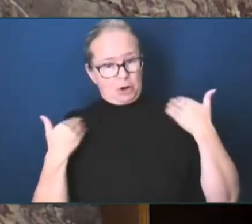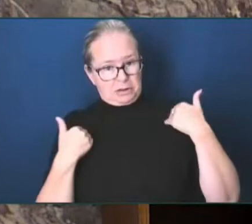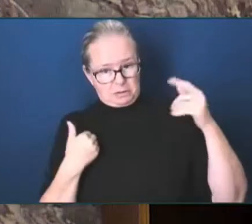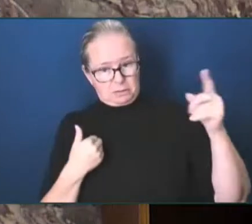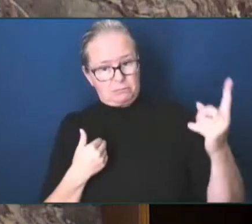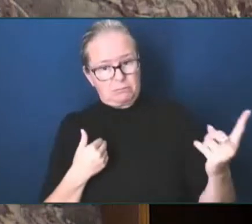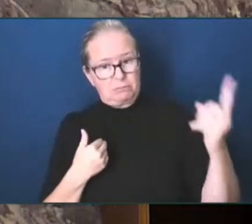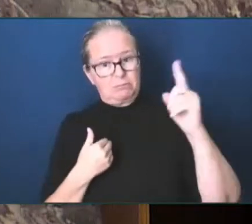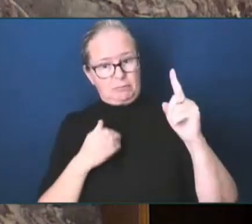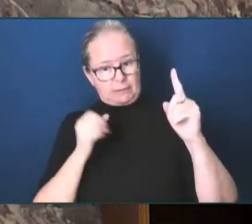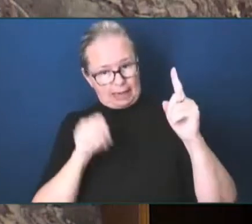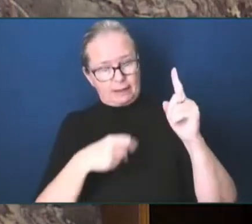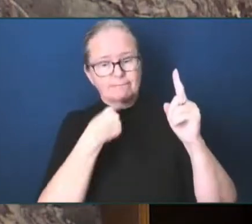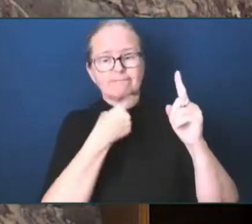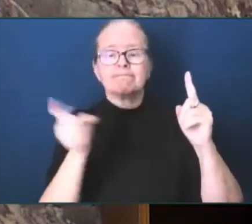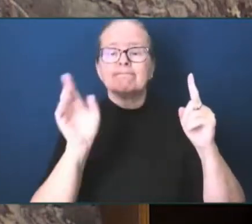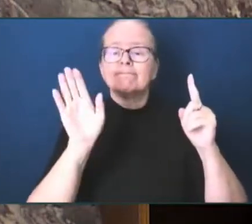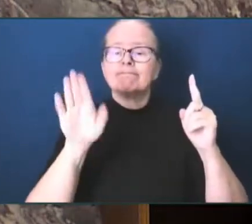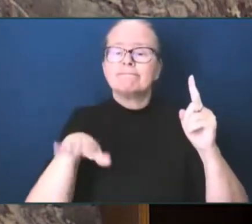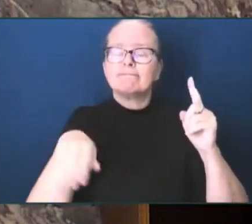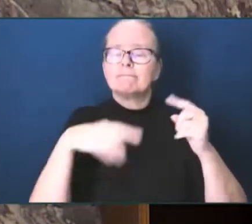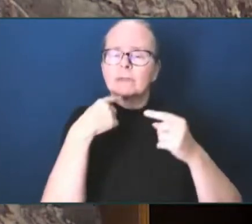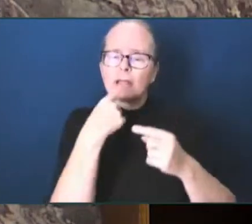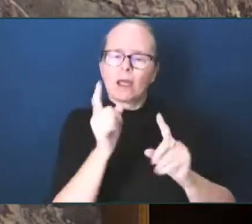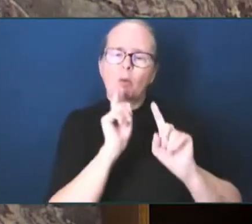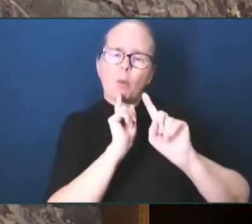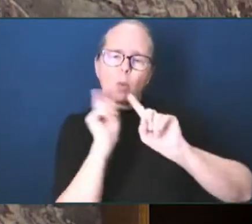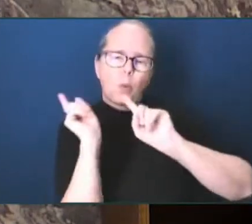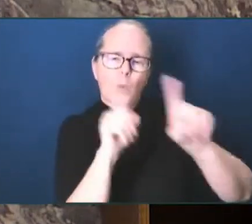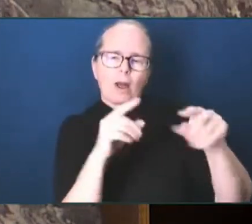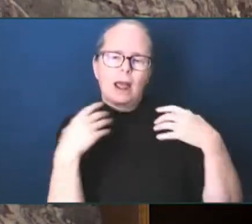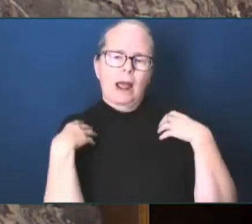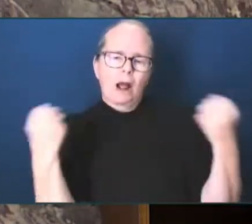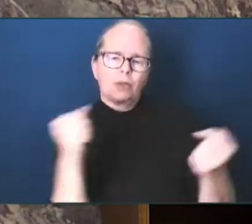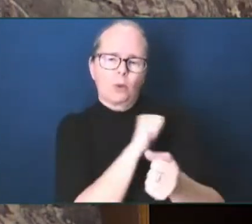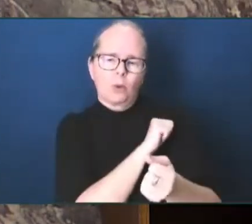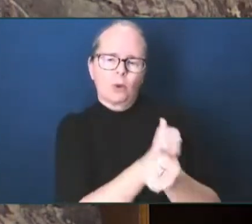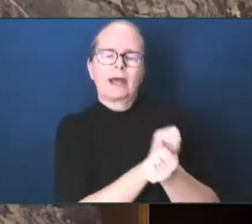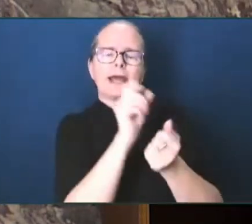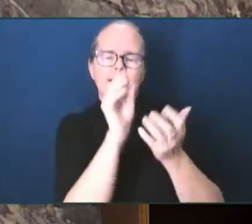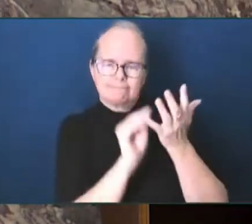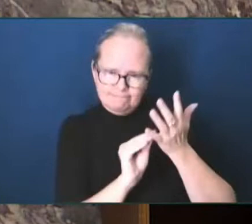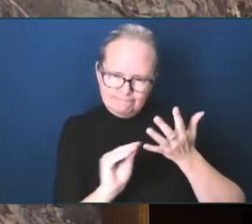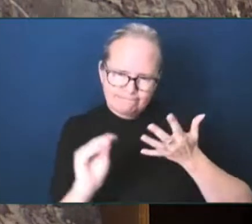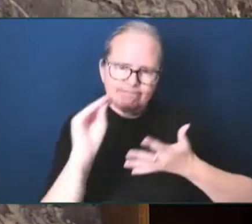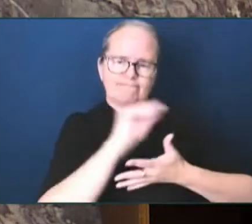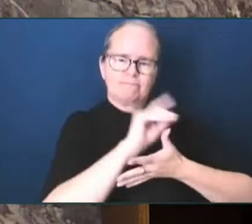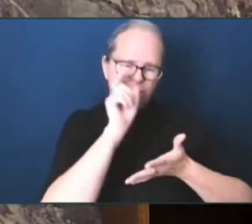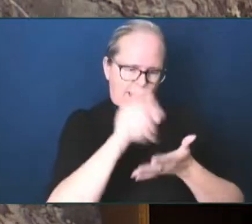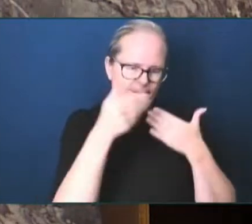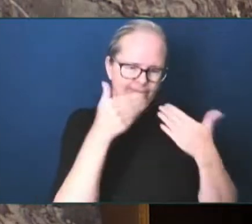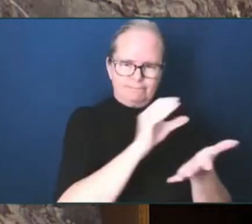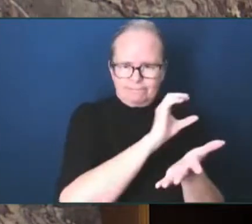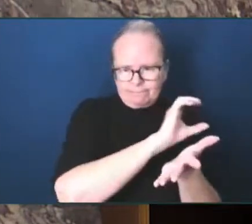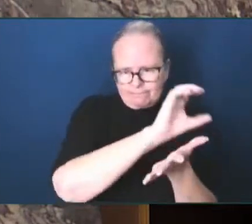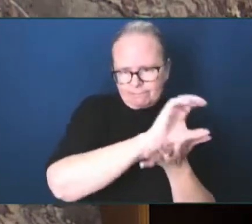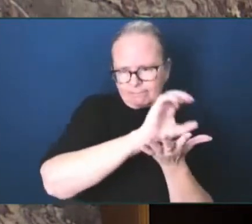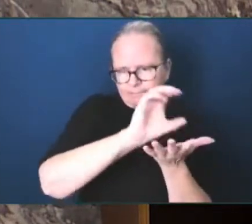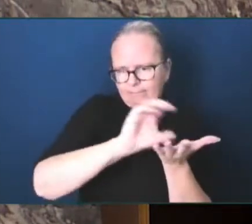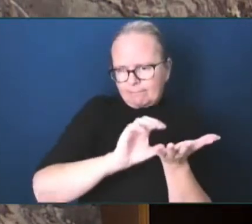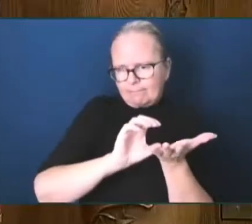are a priority of this government. They must be funded in the communities that ask for them. They're desperately needed services. Will the minister do that today?